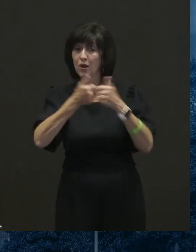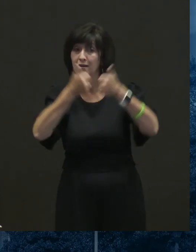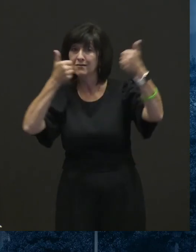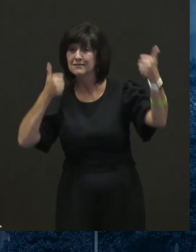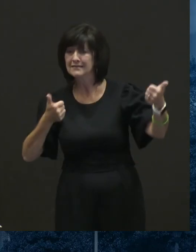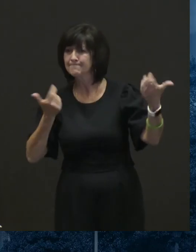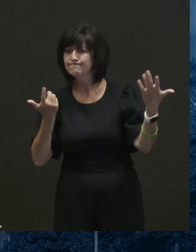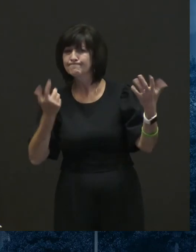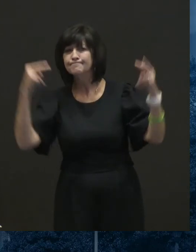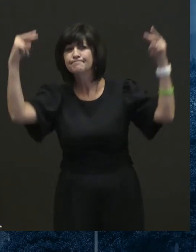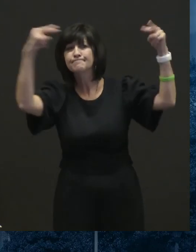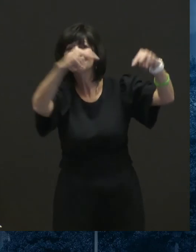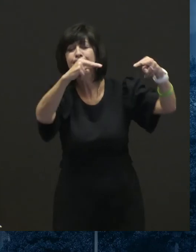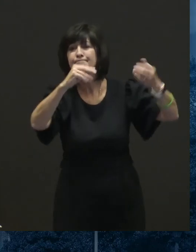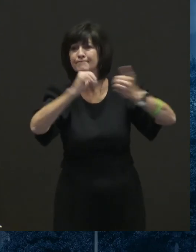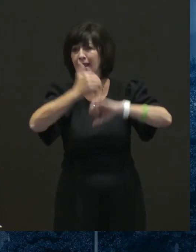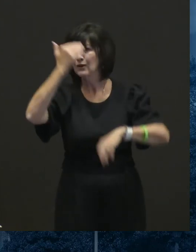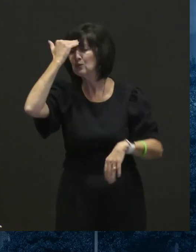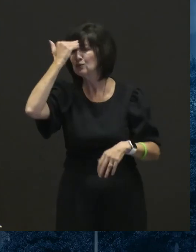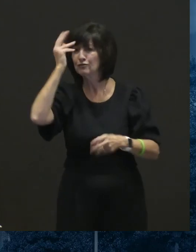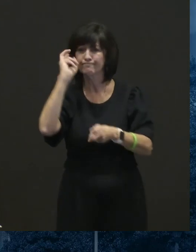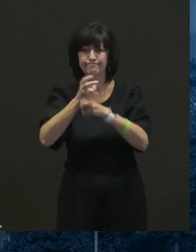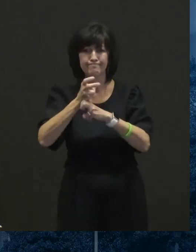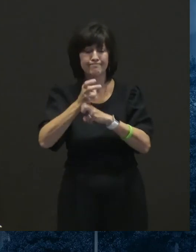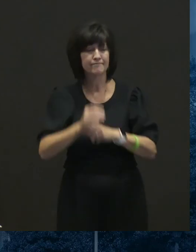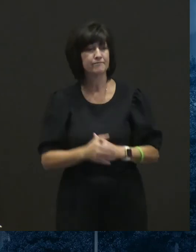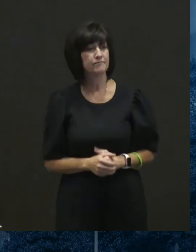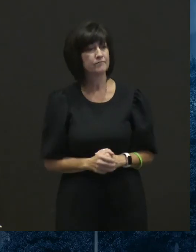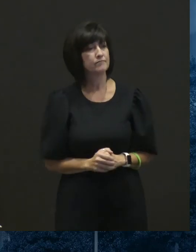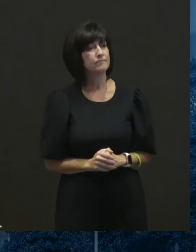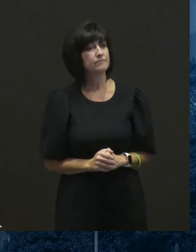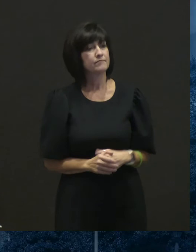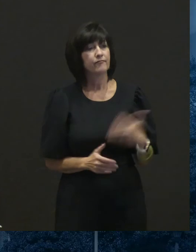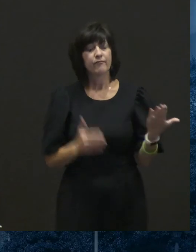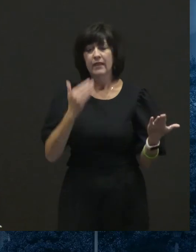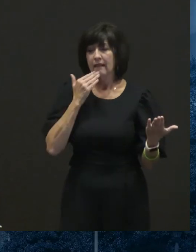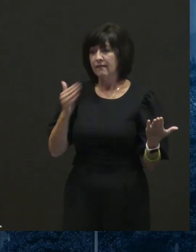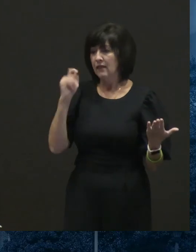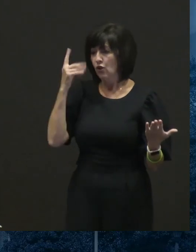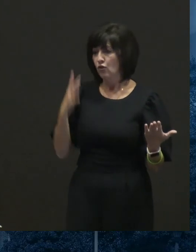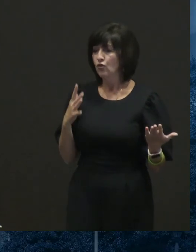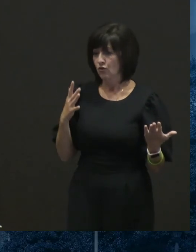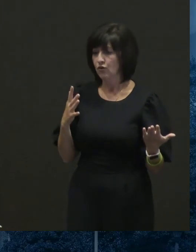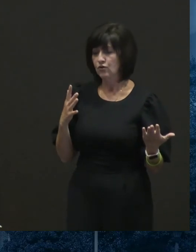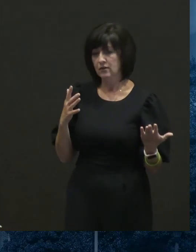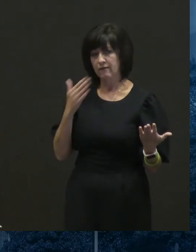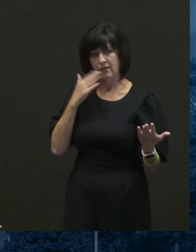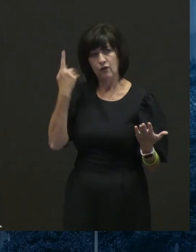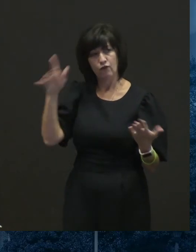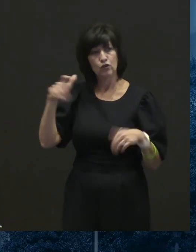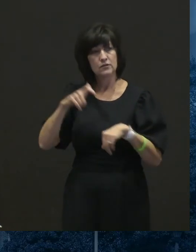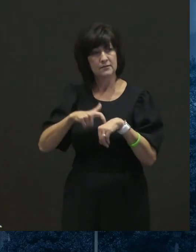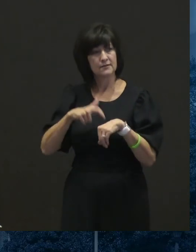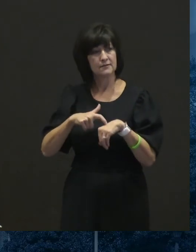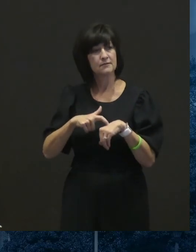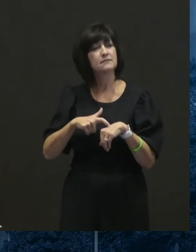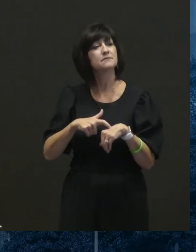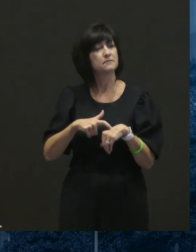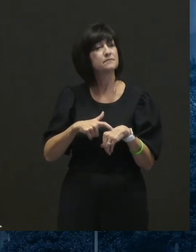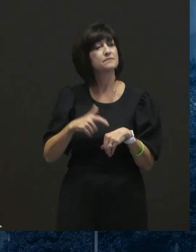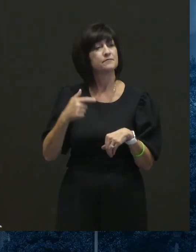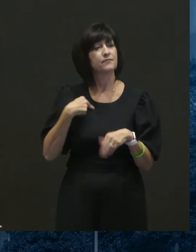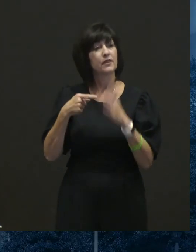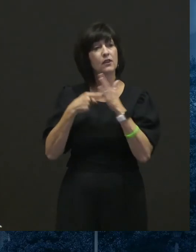wearing. Another question? Yes, Governor, thank you for your time today. My name is Yesenia Taveras. I'm here with Saquon Simpson, and we're